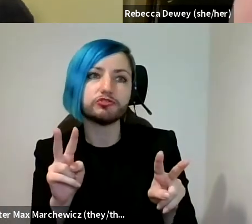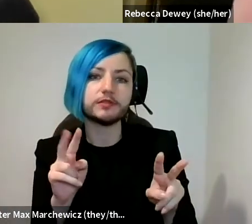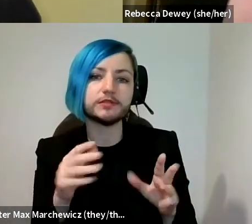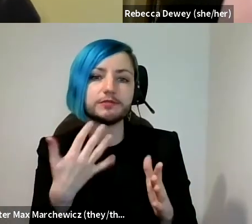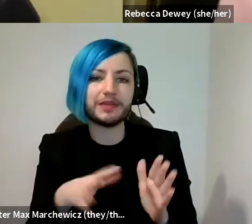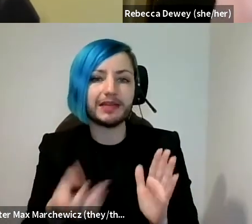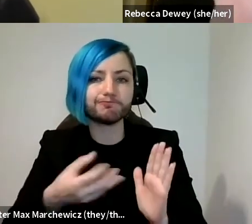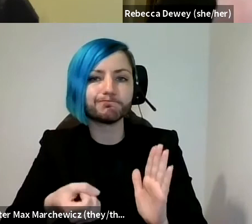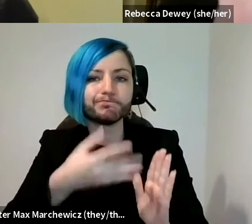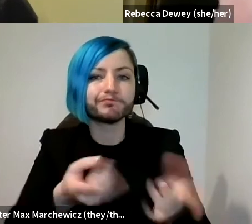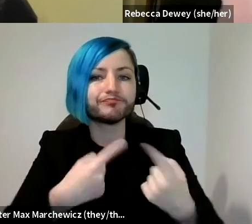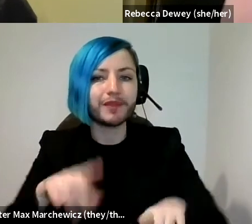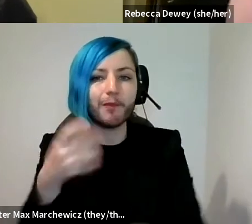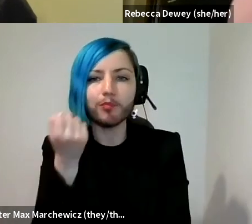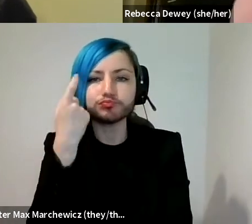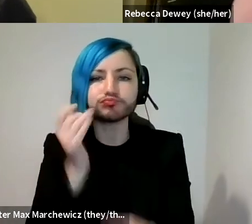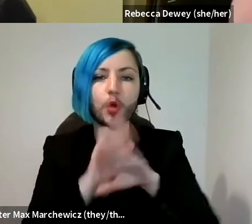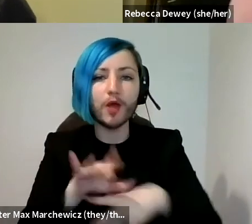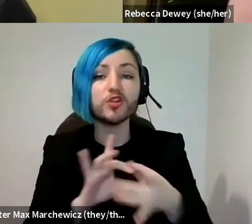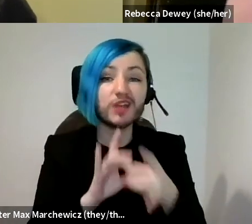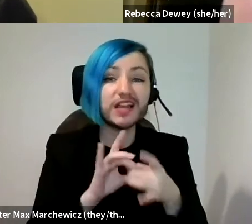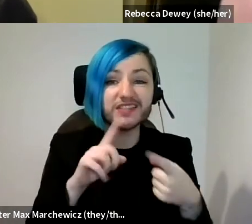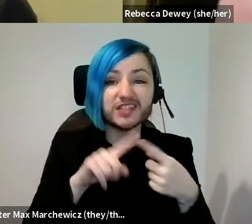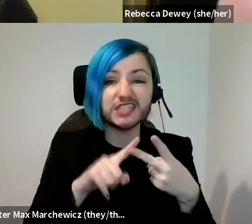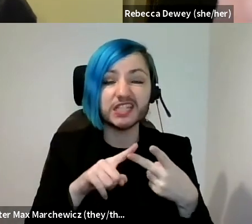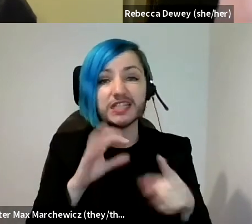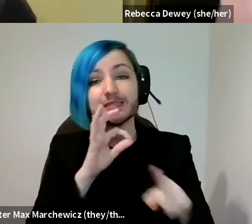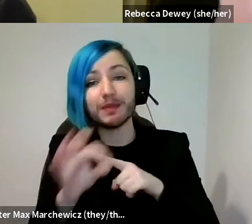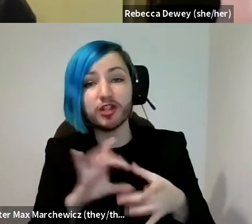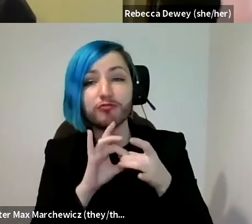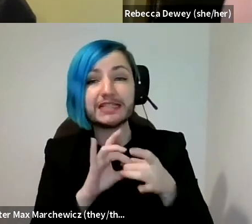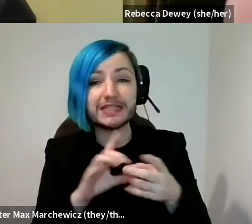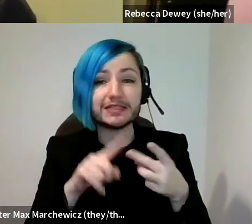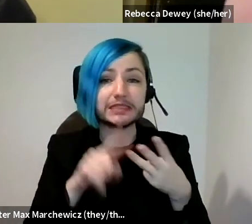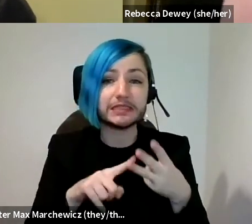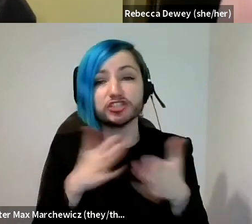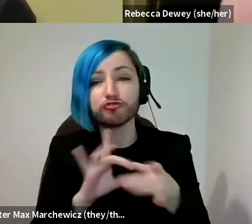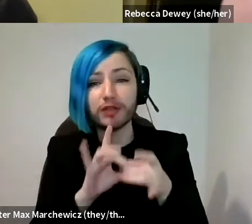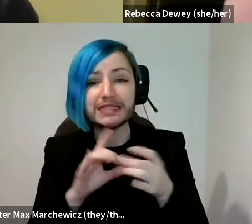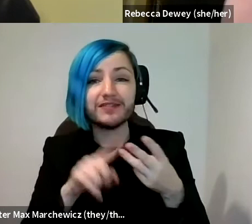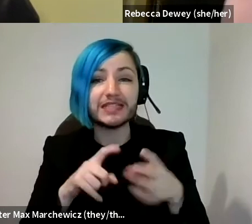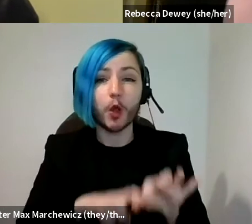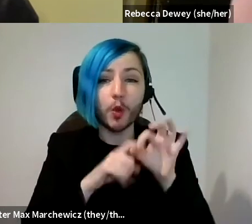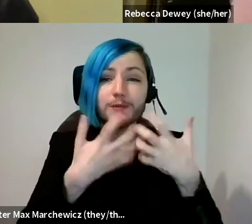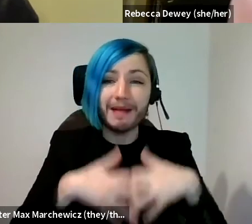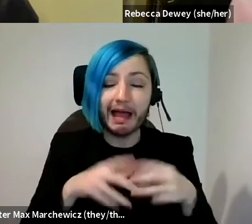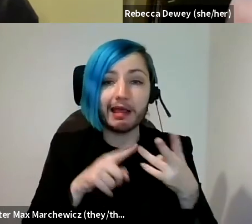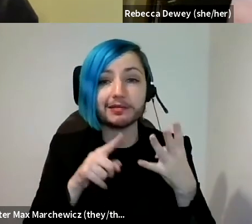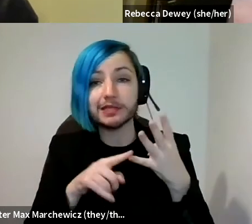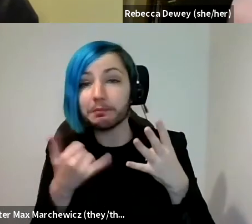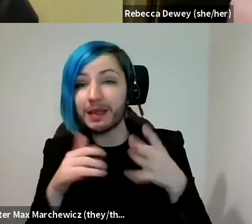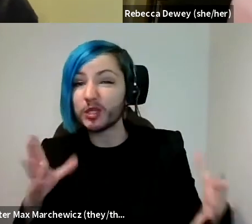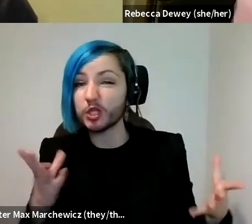contributed to understanding of relativity, special general relativity, and quantum mechanics, and perhaps even unification